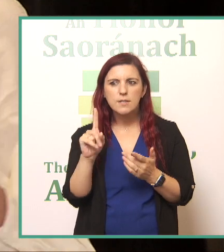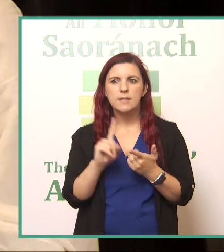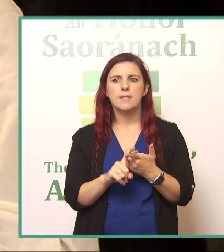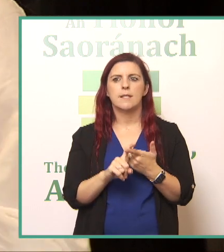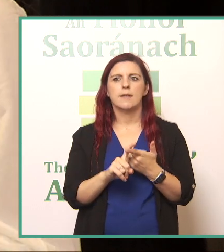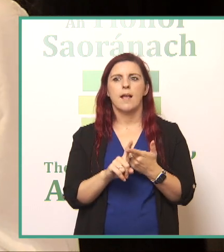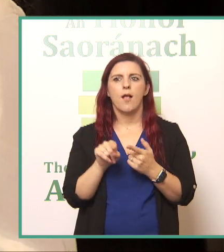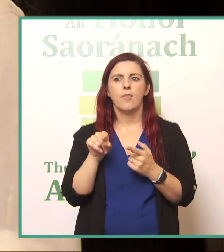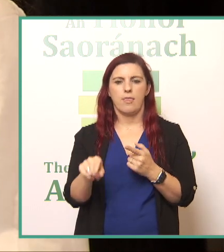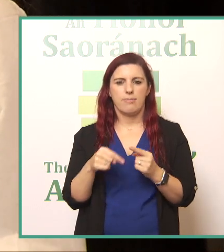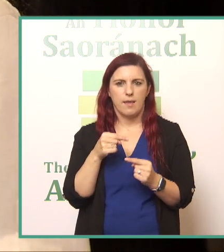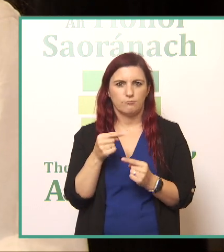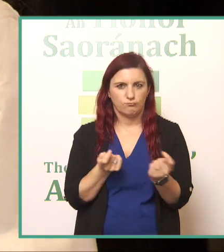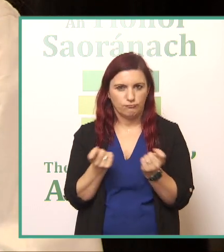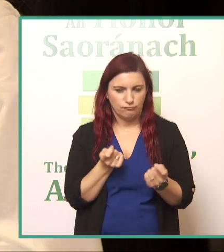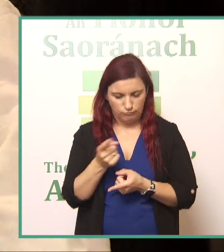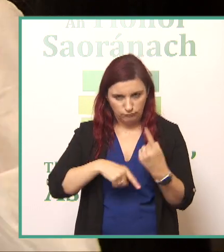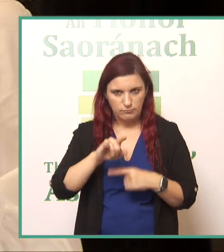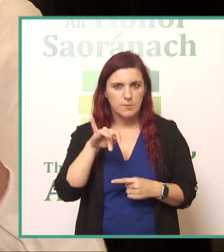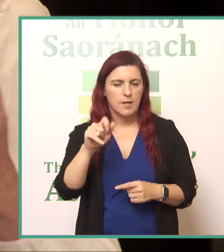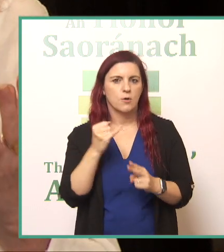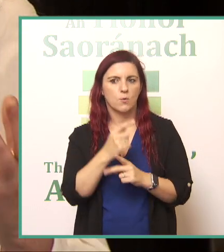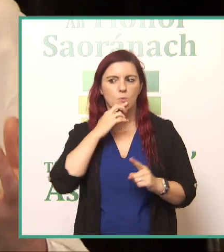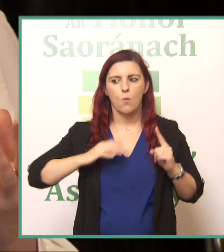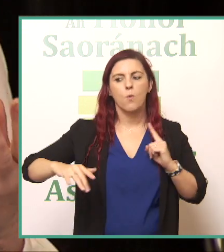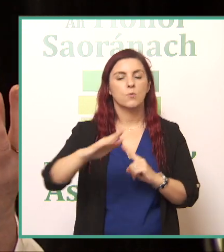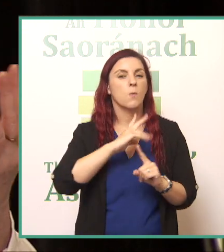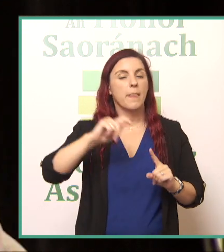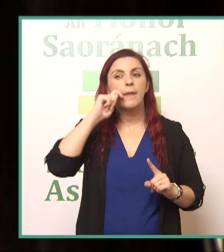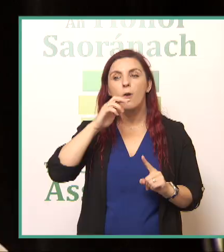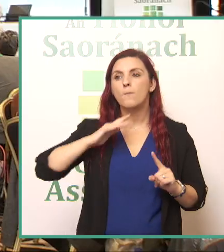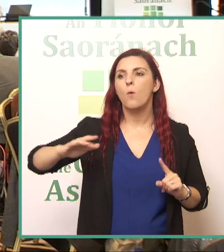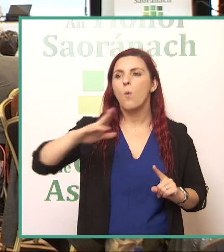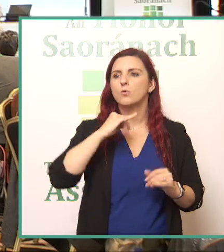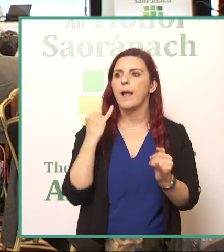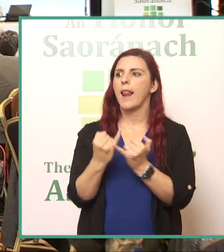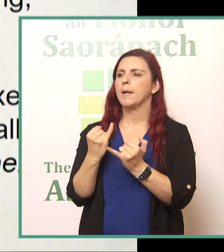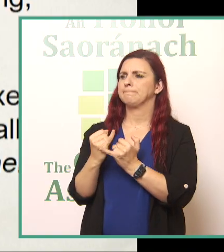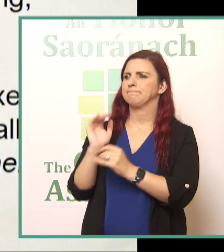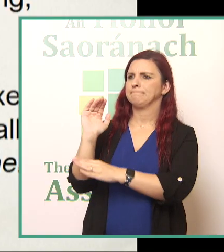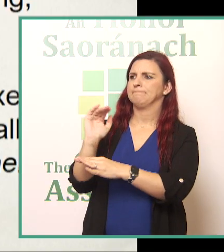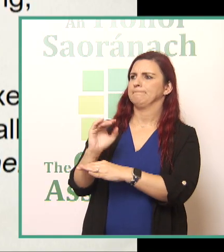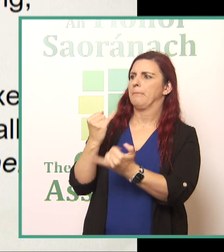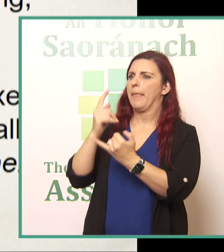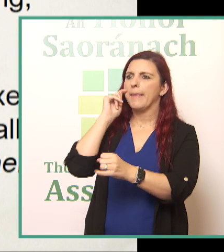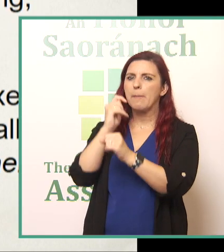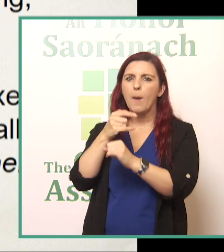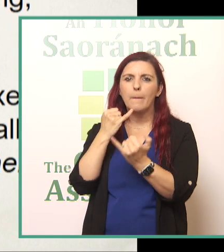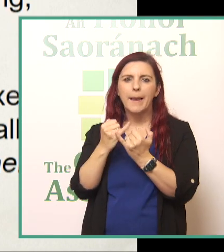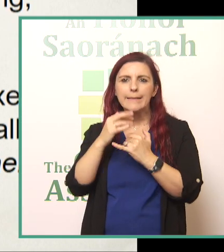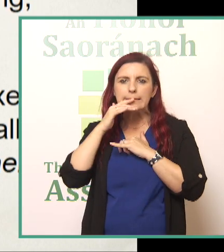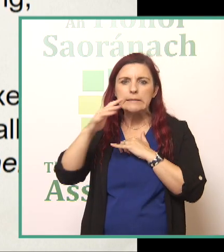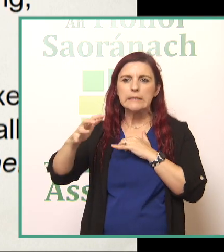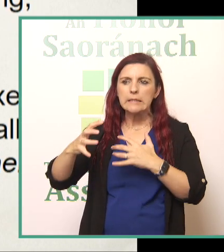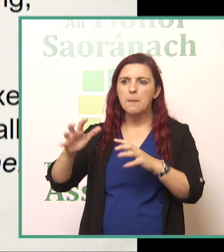they say, well, our desert is the ocean. So they think of the ocean as a wilderness. It's full of sea monsters. It's difficult to